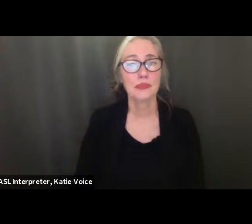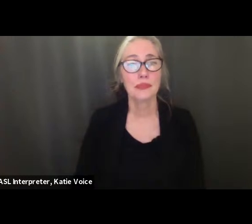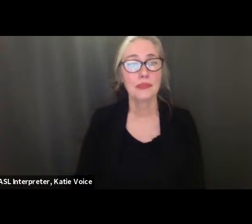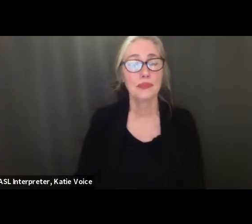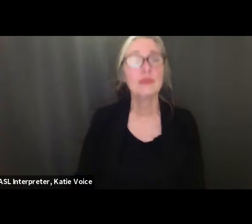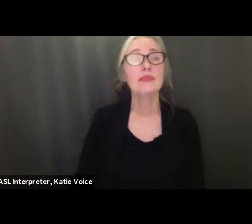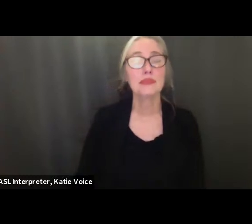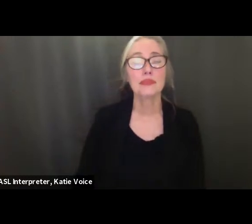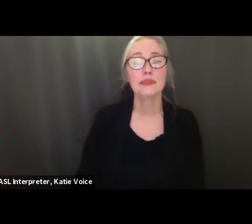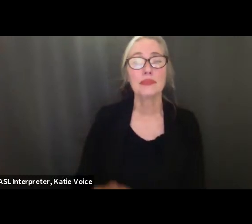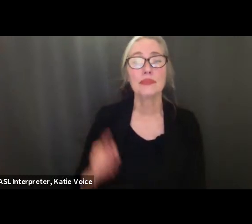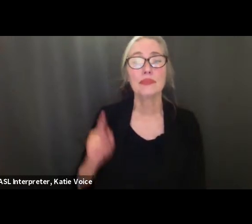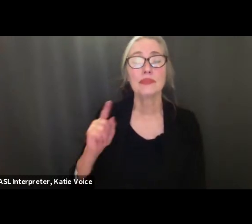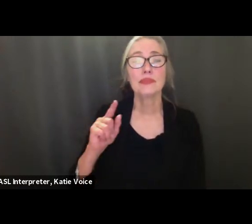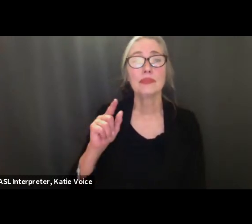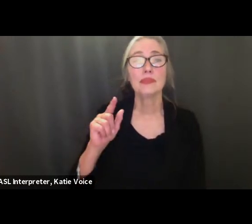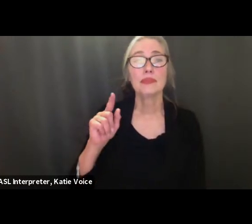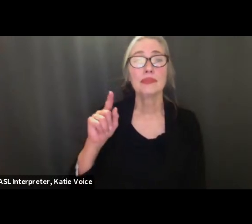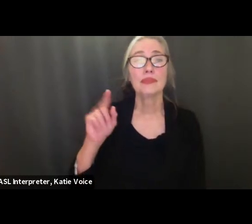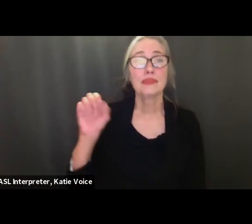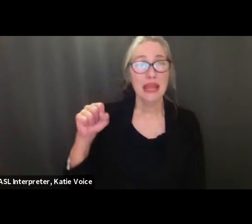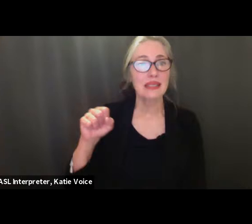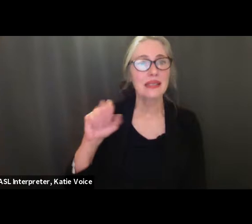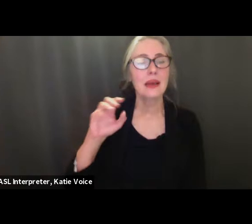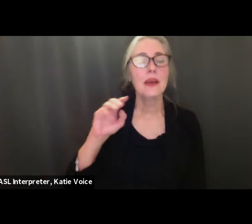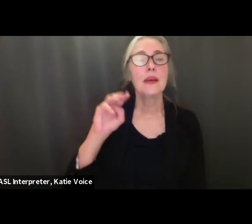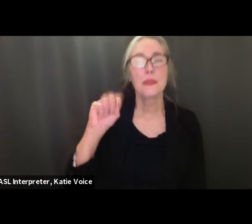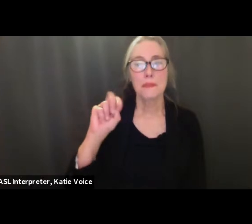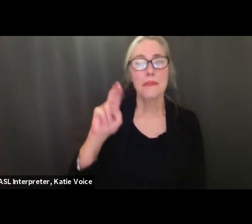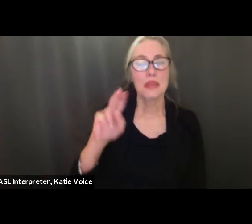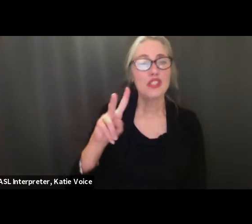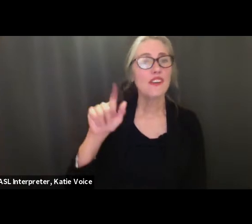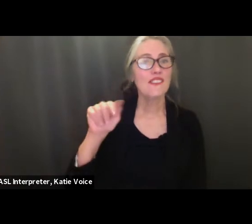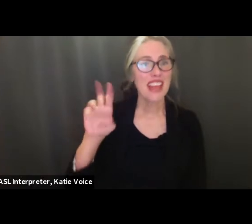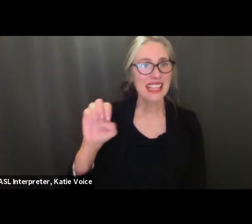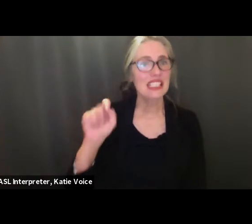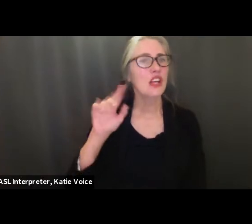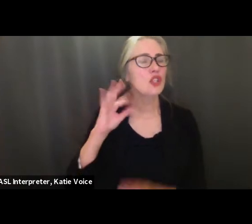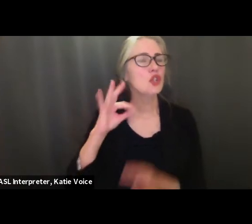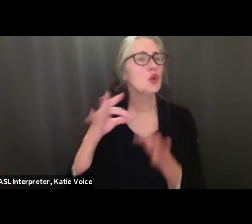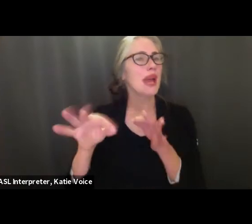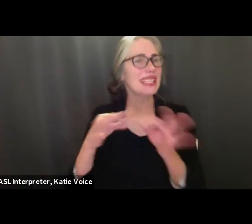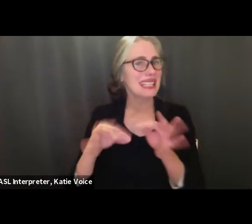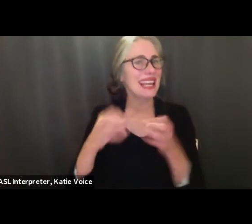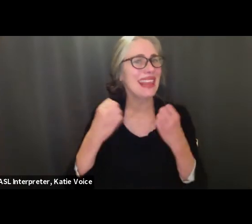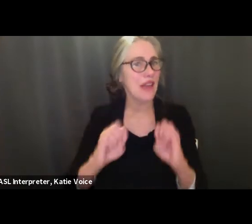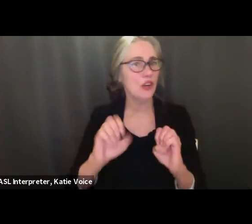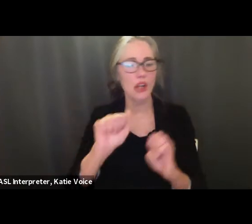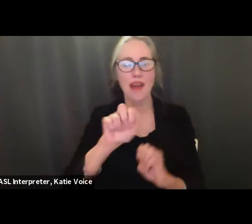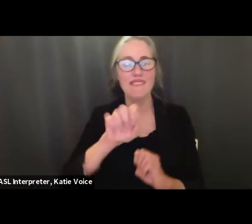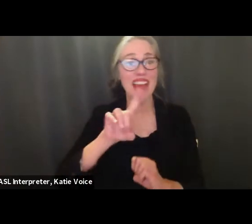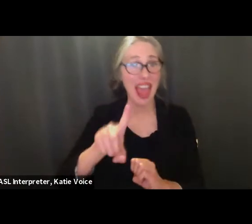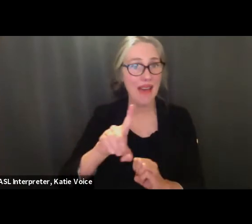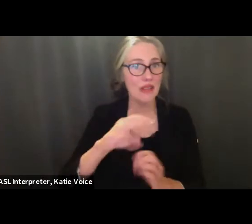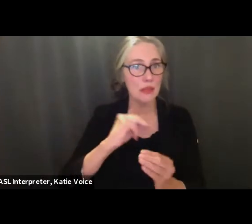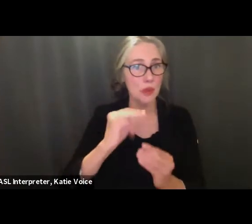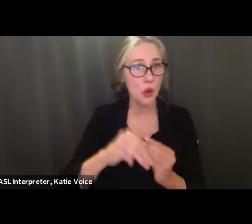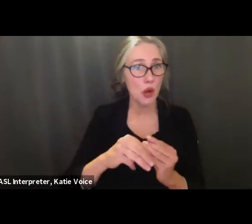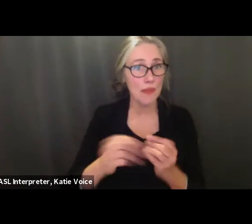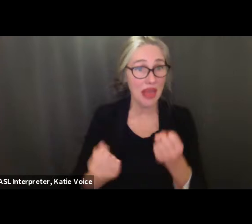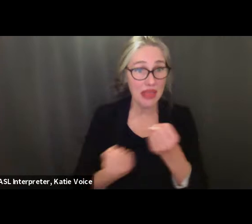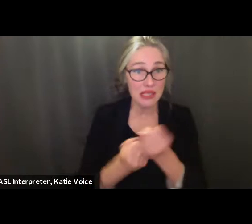Yes, that's correct. Mr. Vance has it right. So it is about continuing to articulate the efforts of the AVID program, which is the support during